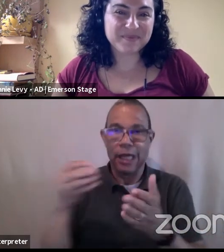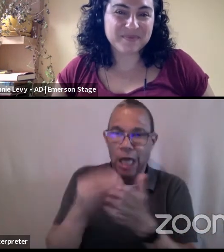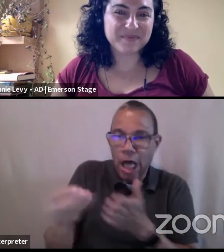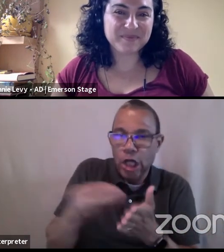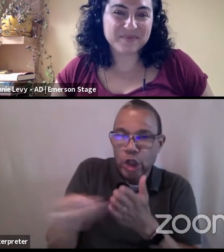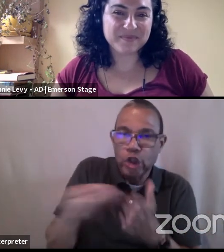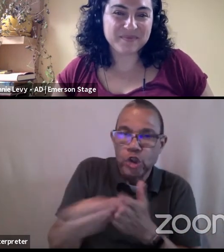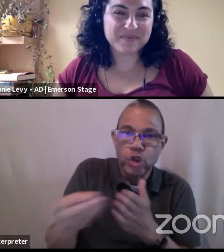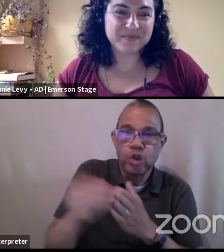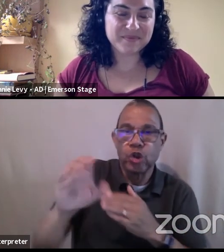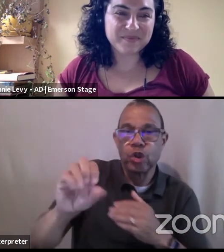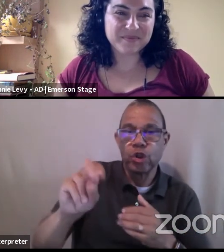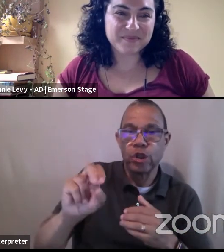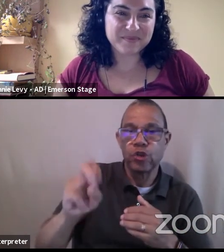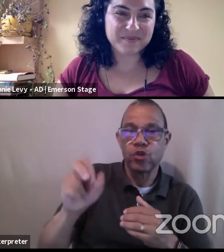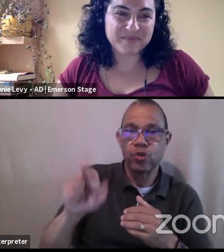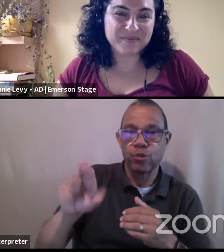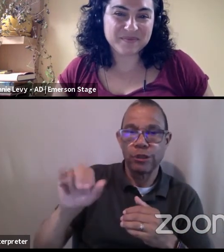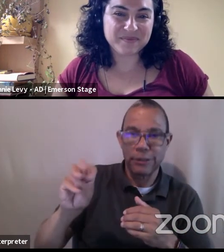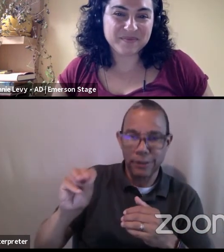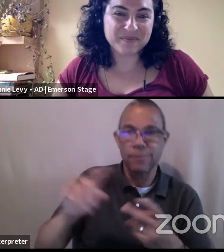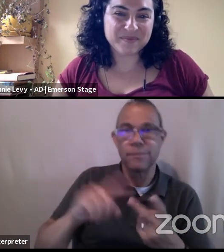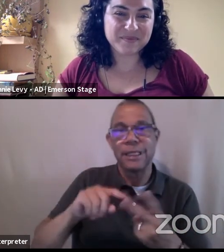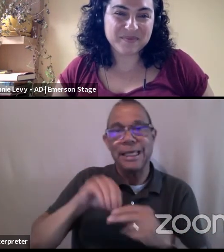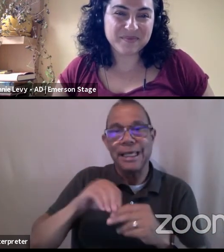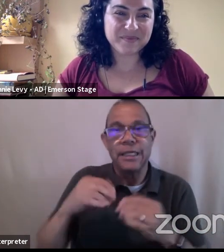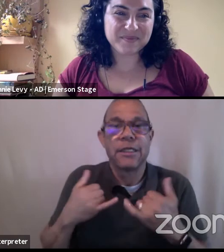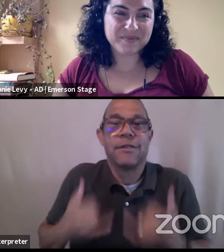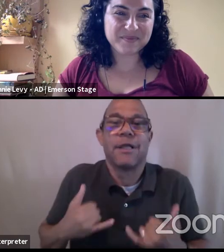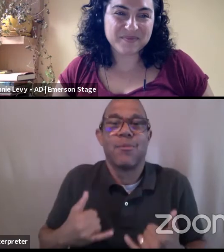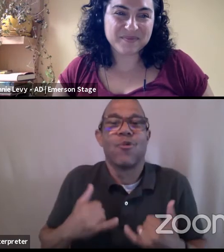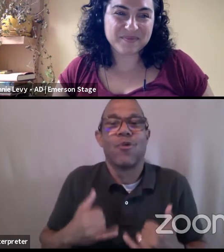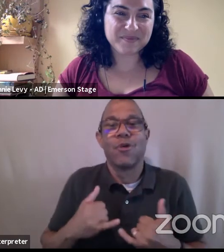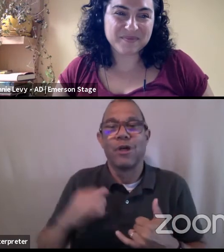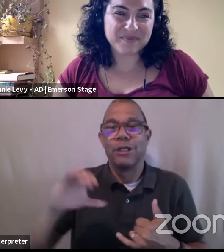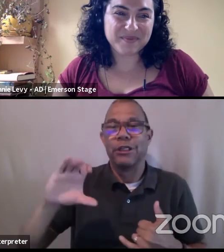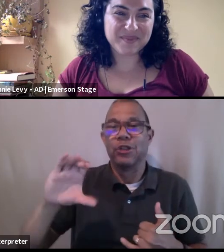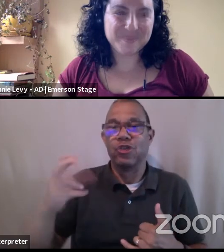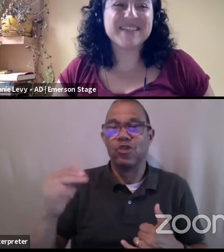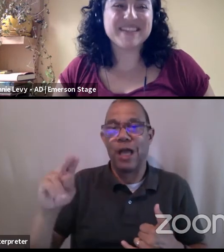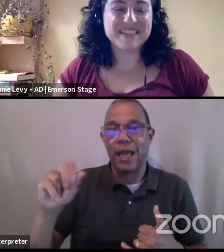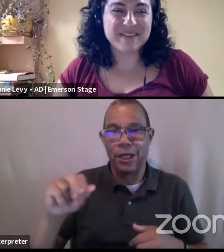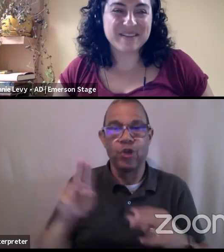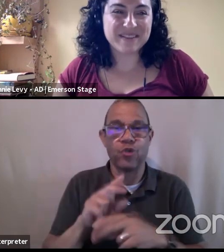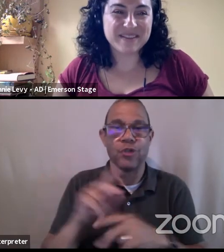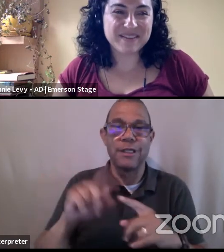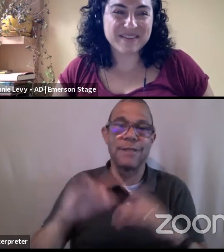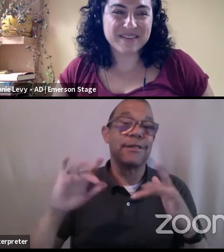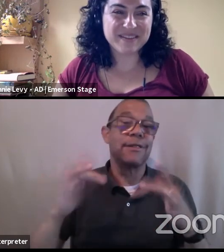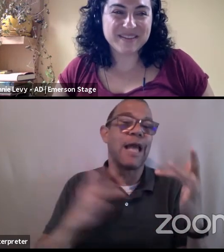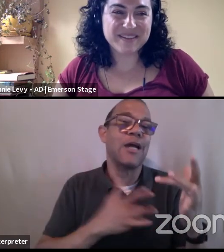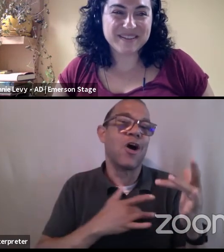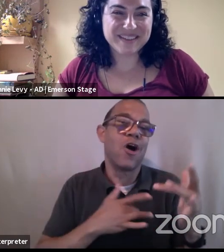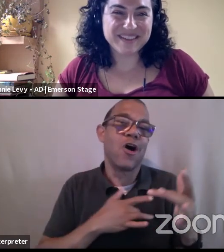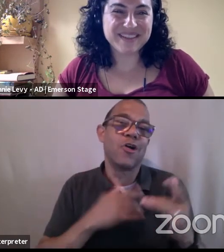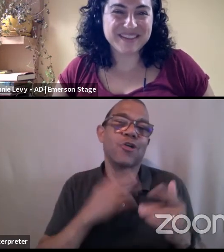china uh using this uh very light-hearted cute world of animal crossing